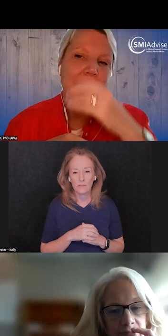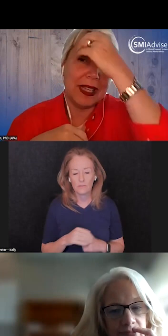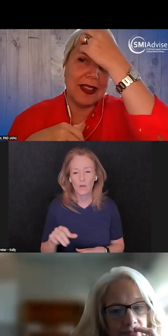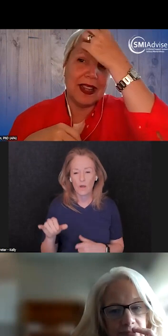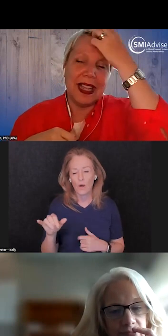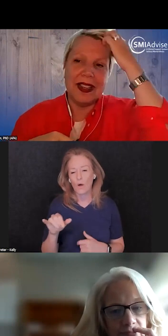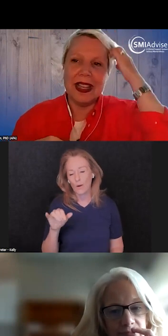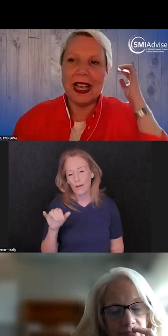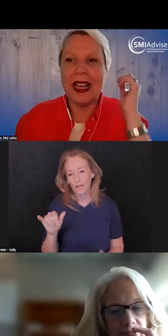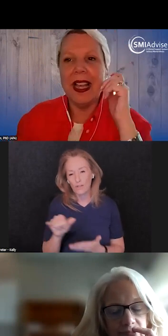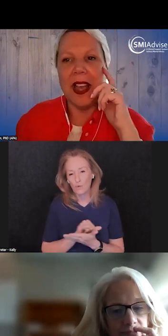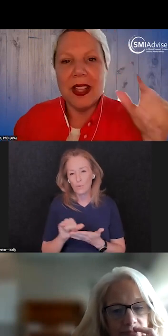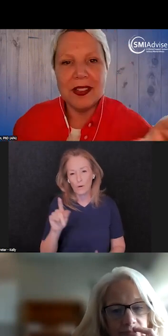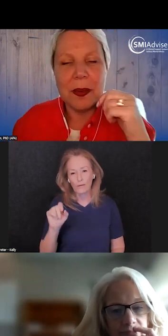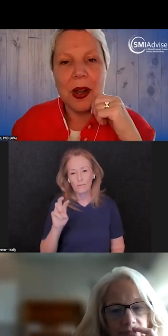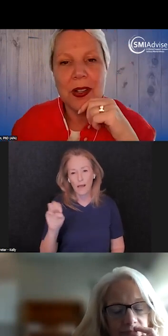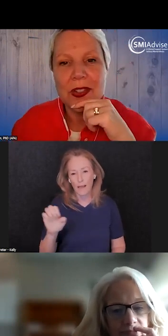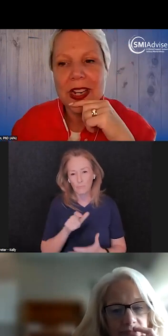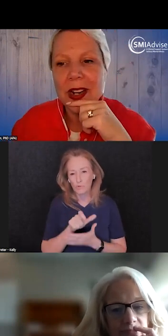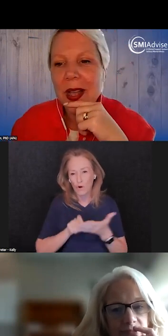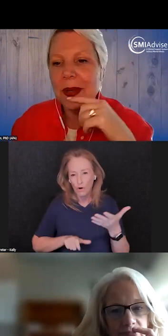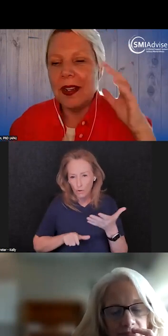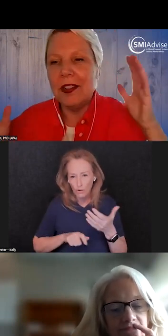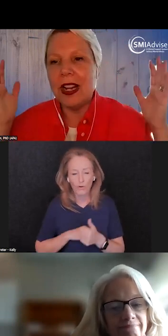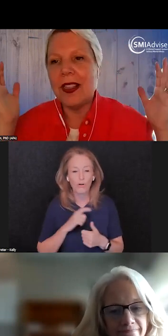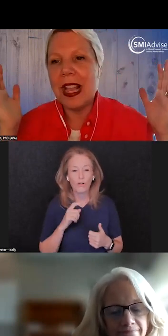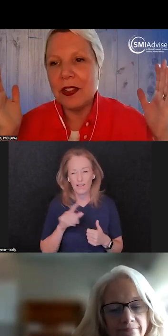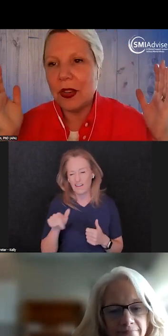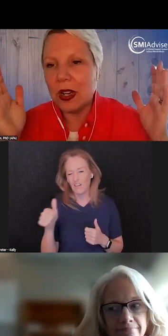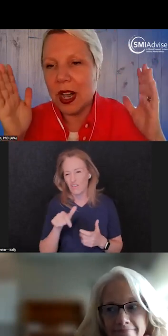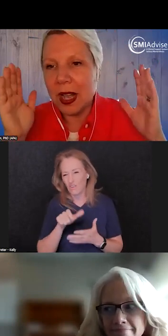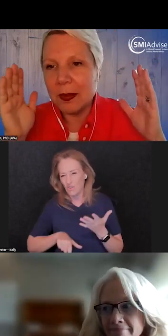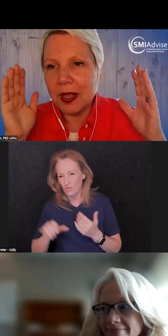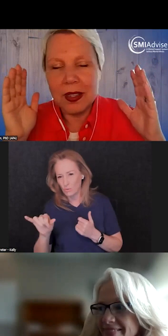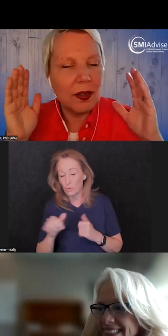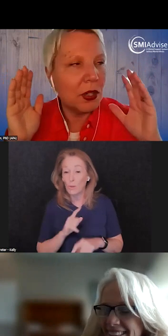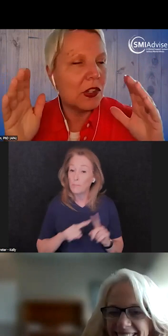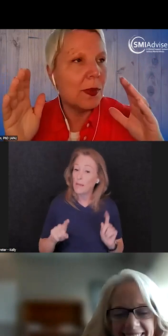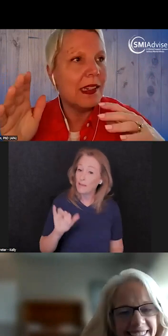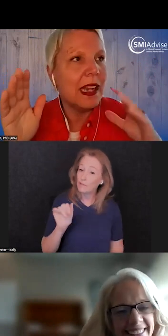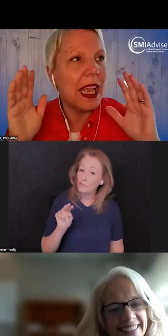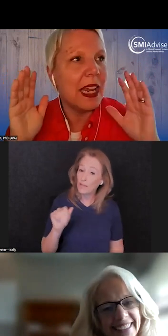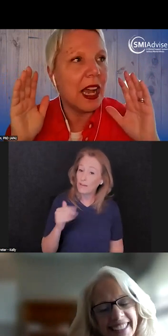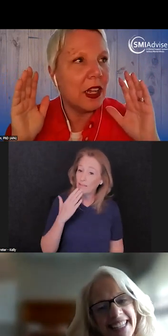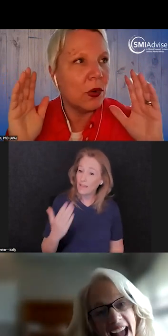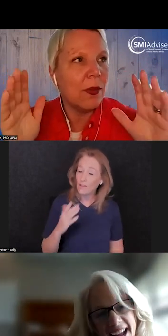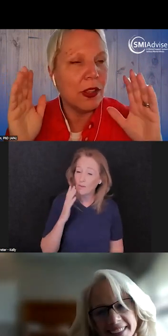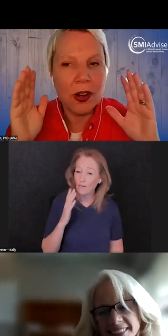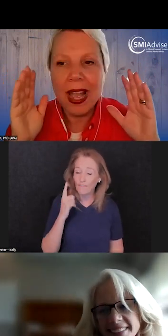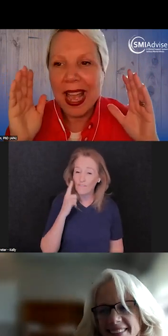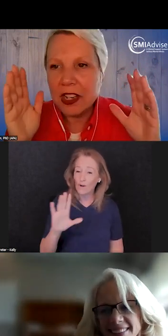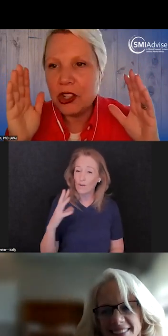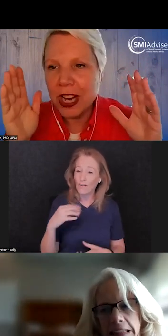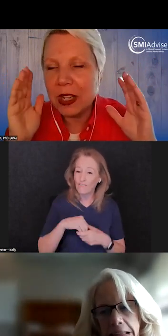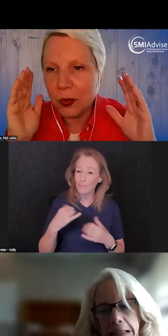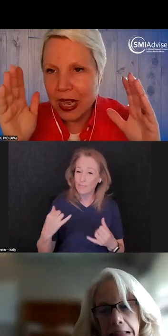article and then some articles here. But Jenna, thanks for participating today, and I agree with